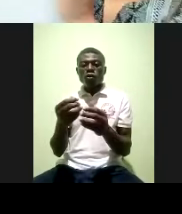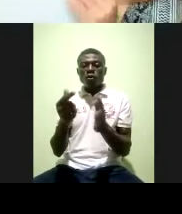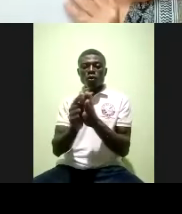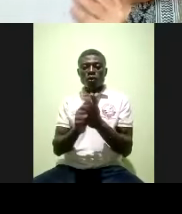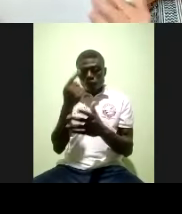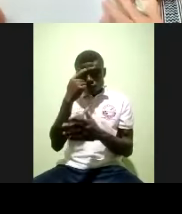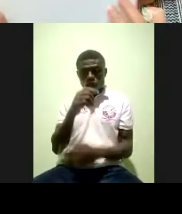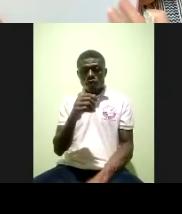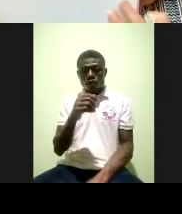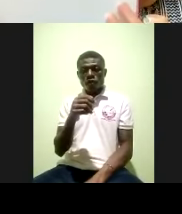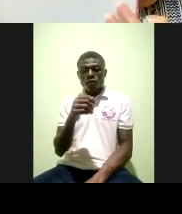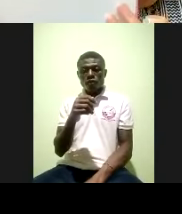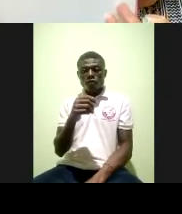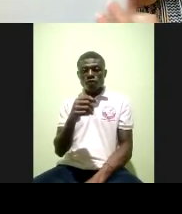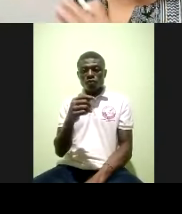kite.